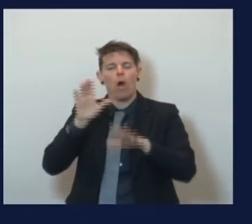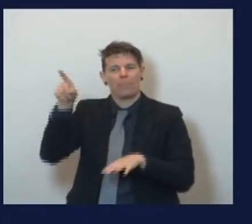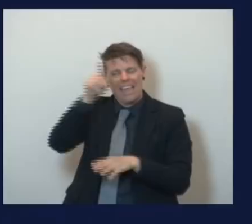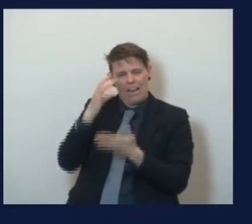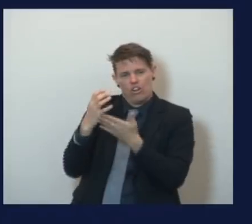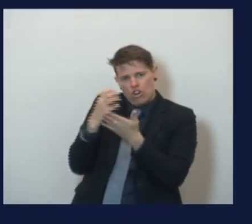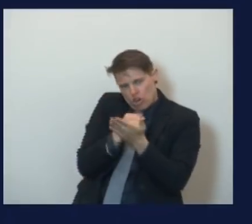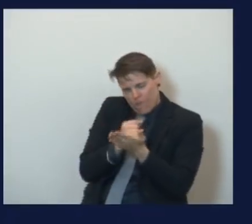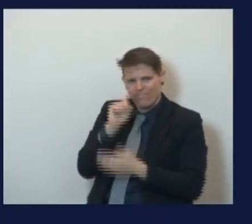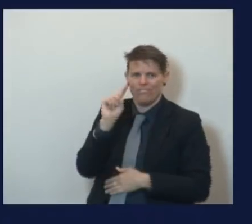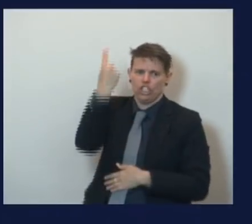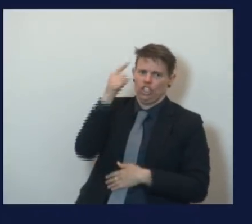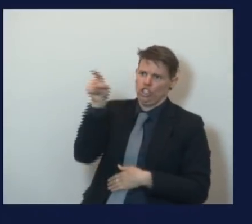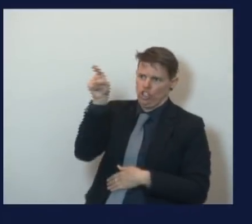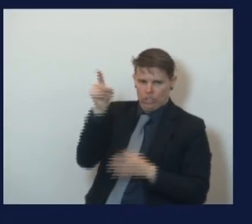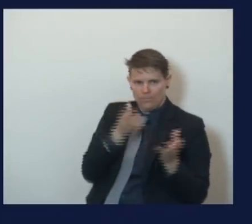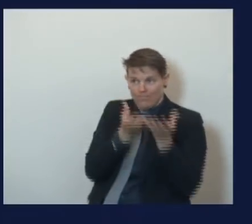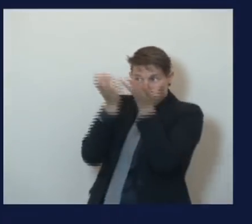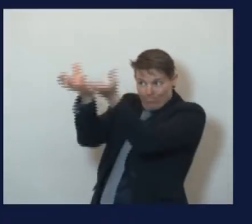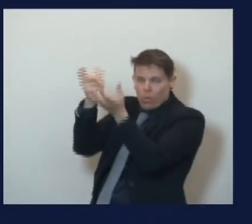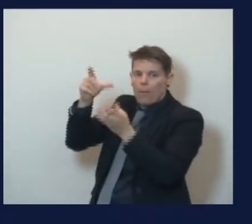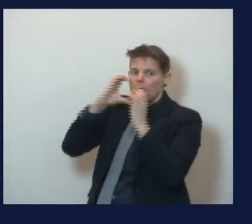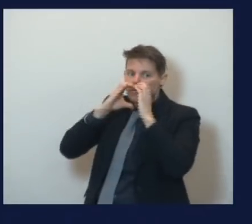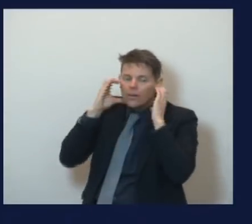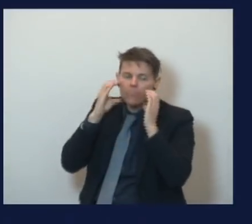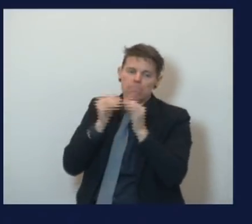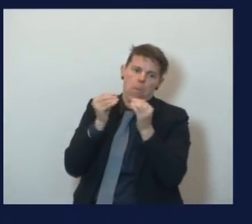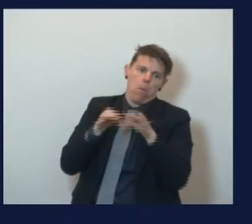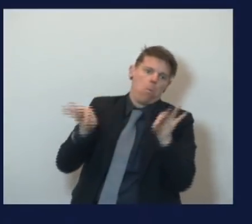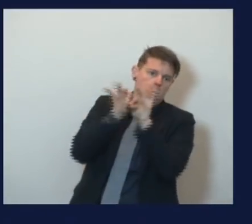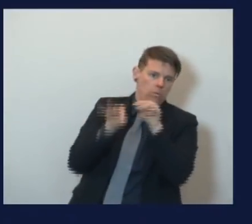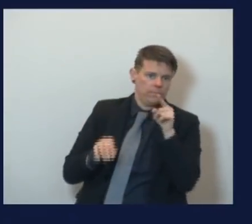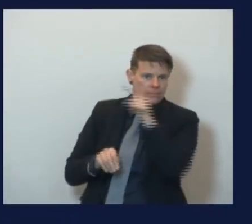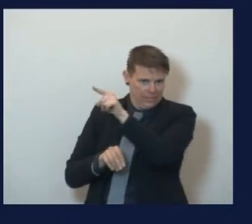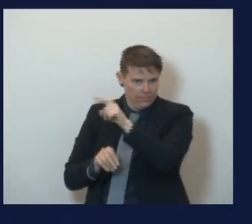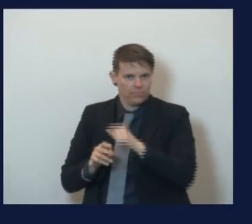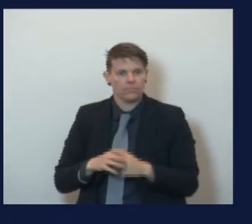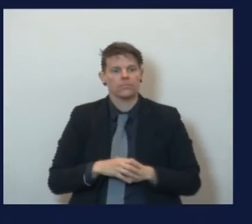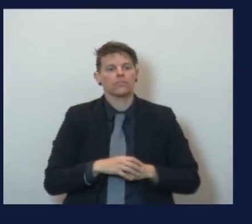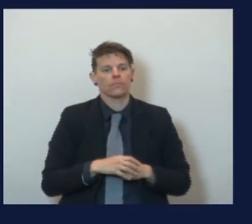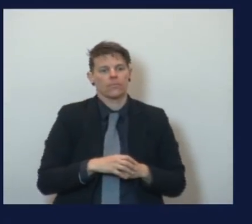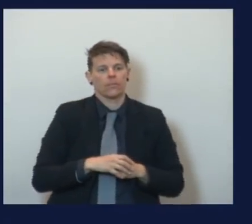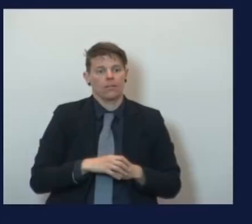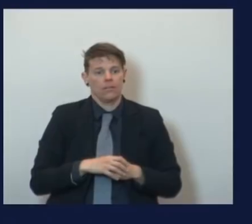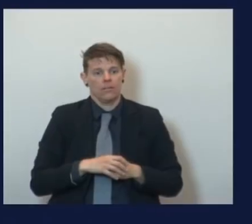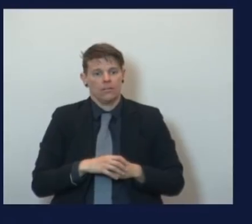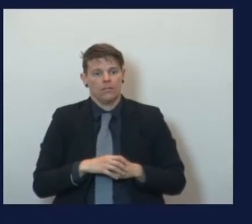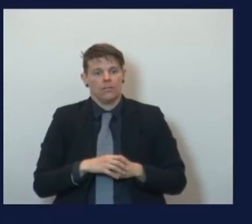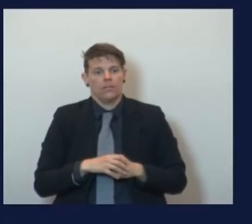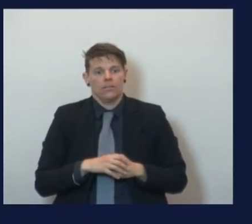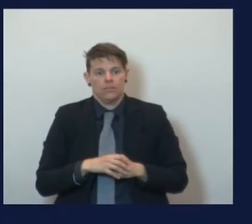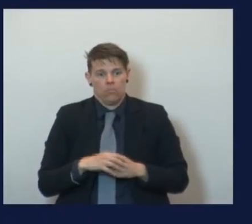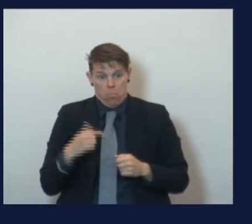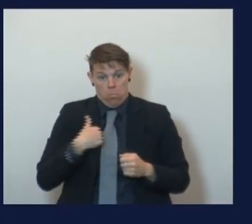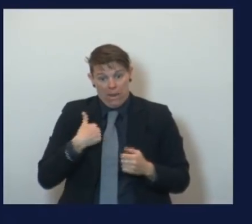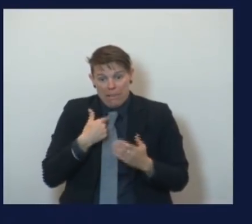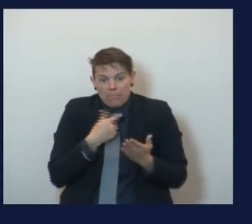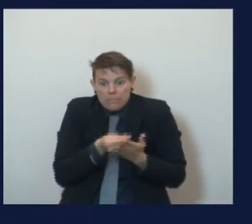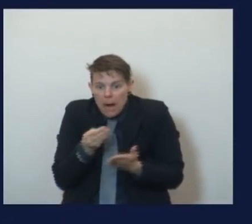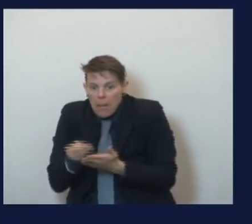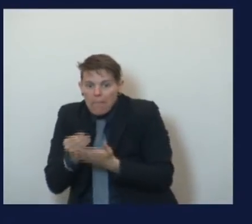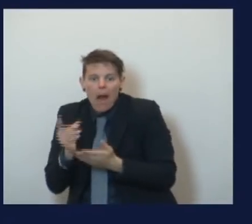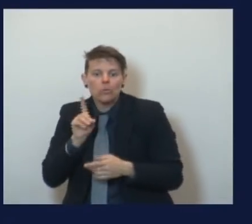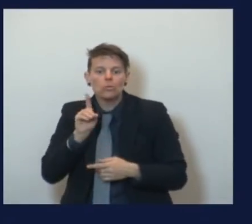really need. That's why largely you see us in these do-it-yourself masks, because we're not providing direct healthcare or